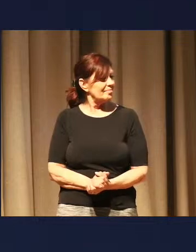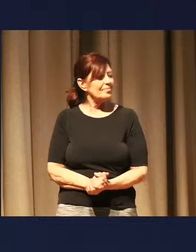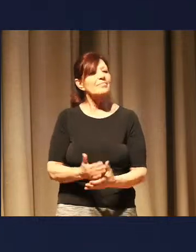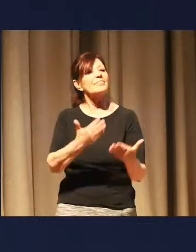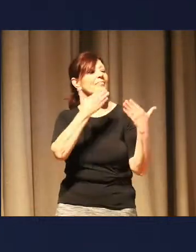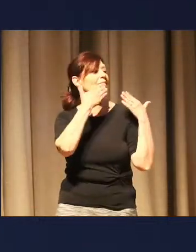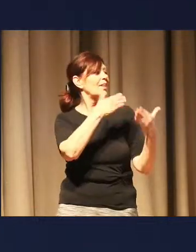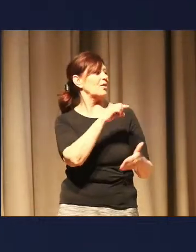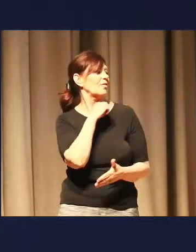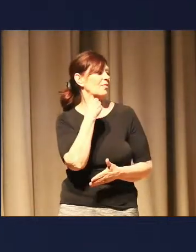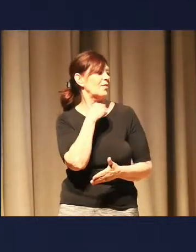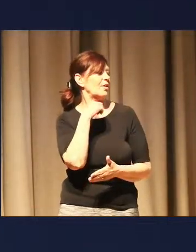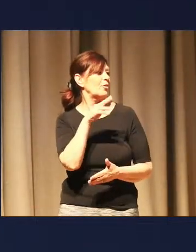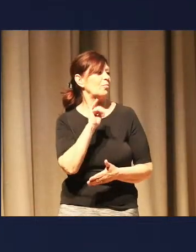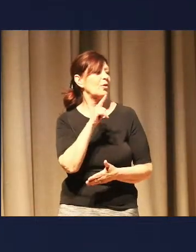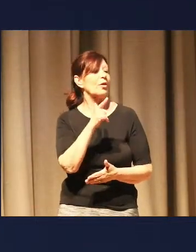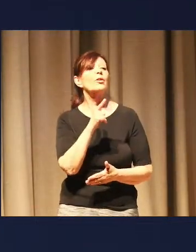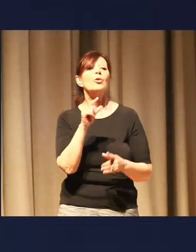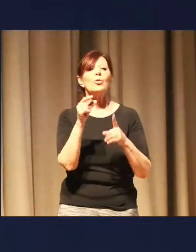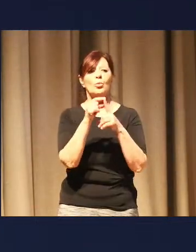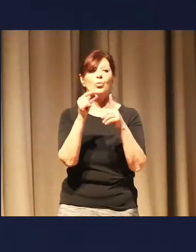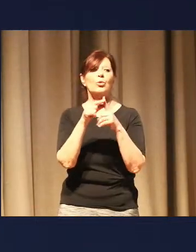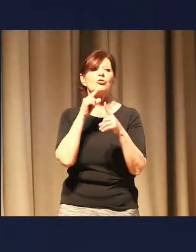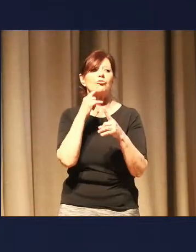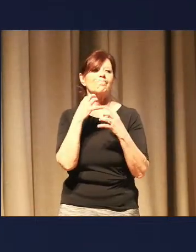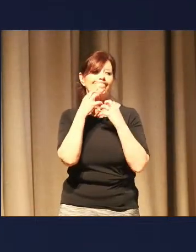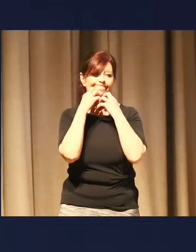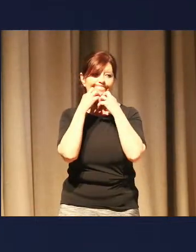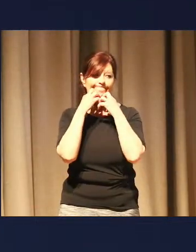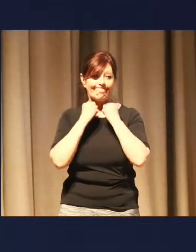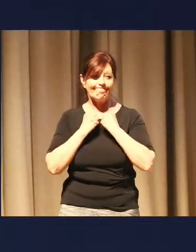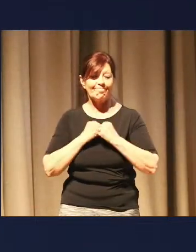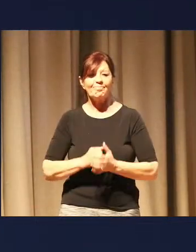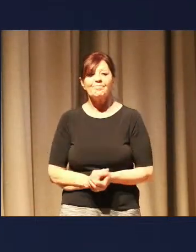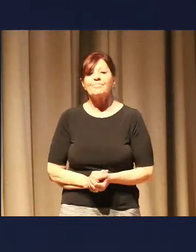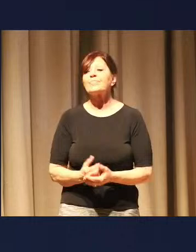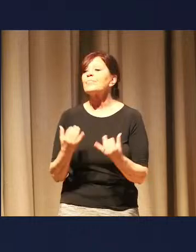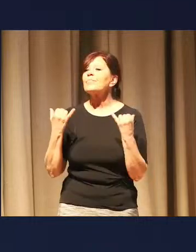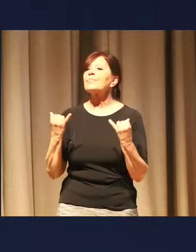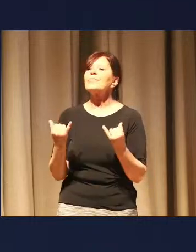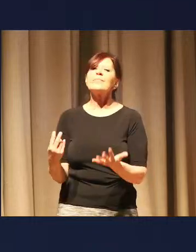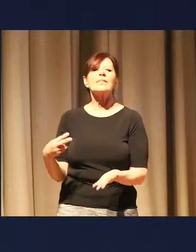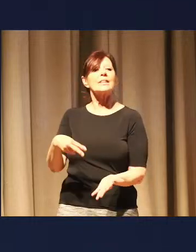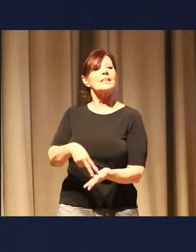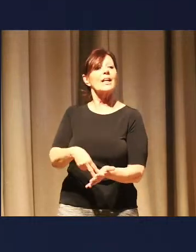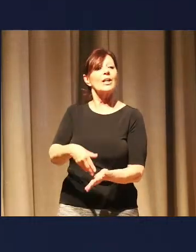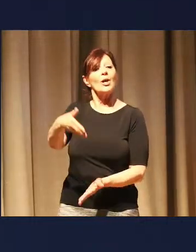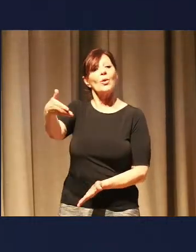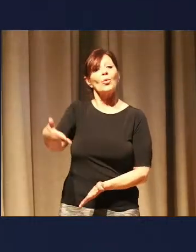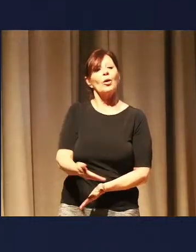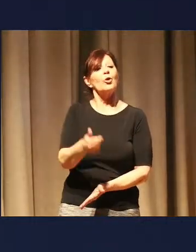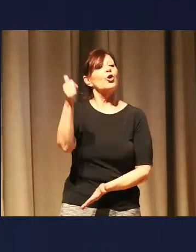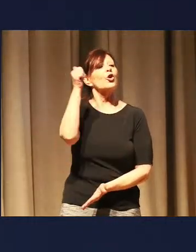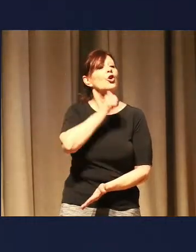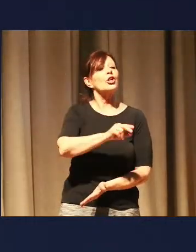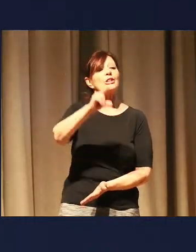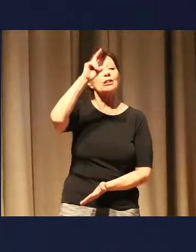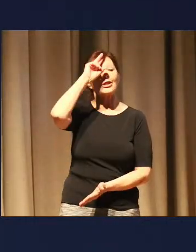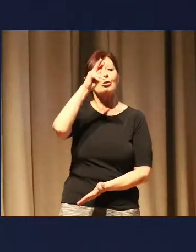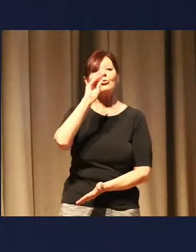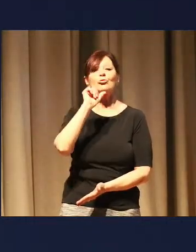Thank you, Father Sile. Words we should all hold dear. Now, please stand and welcome the Girl Scouts of Troop